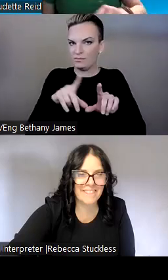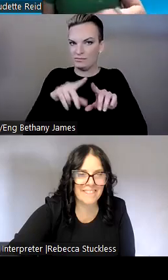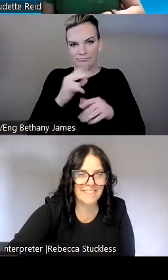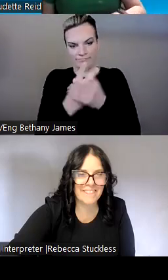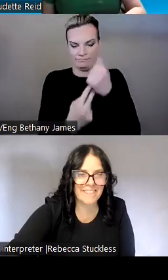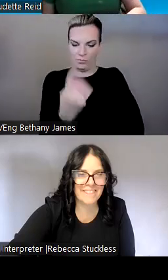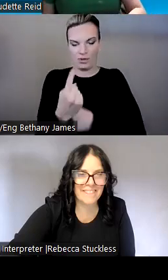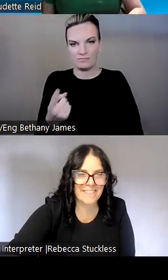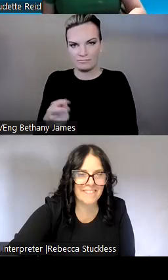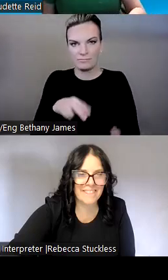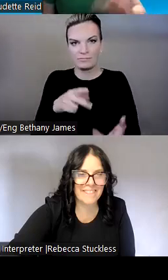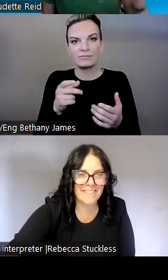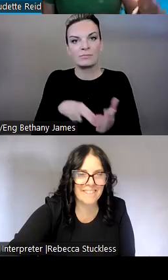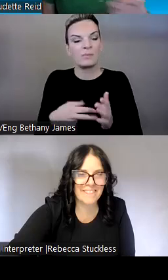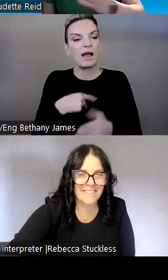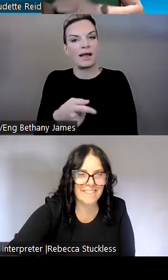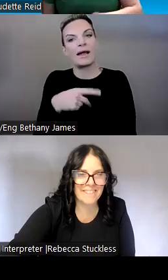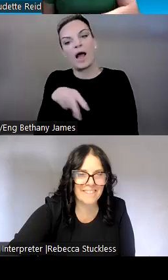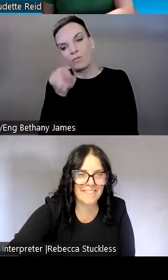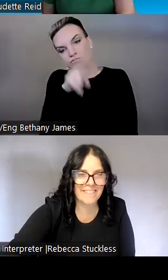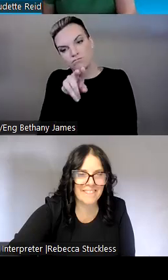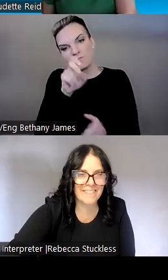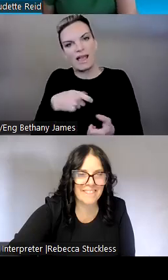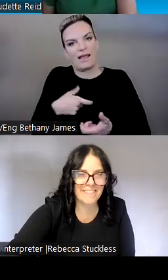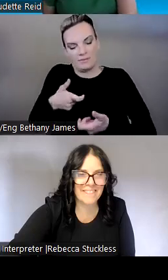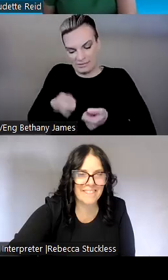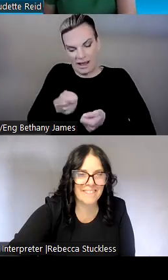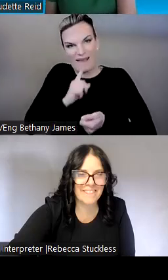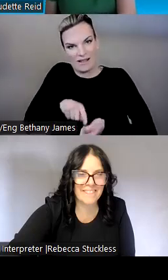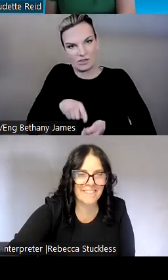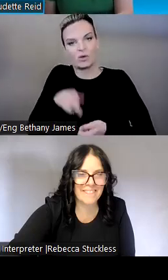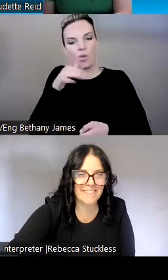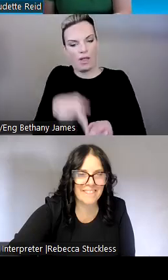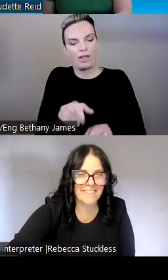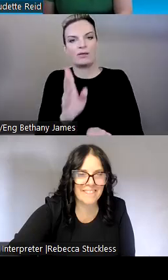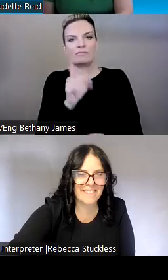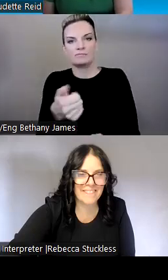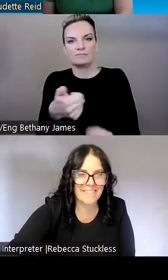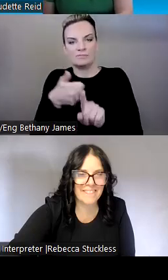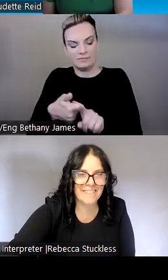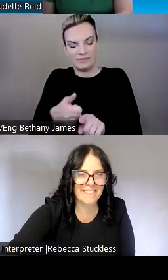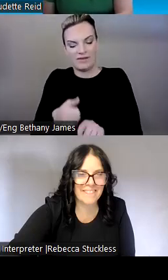time. You just type your responses in and the device speaks them out to others who are on the call.